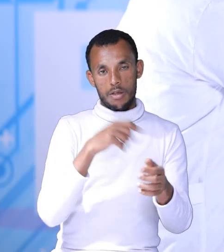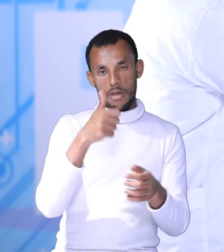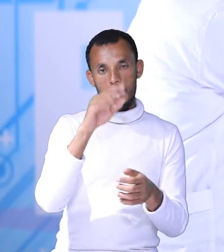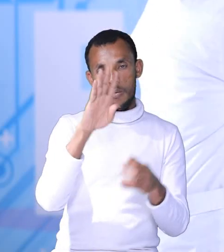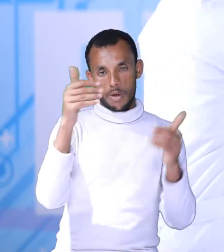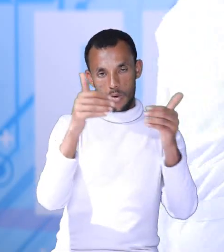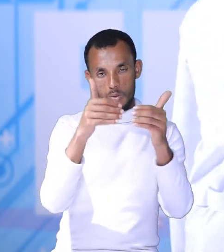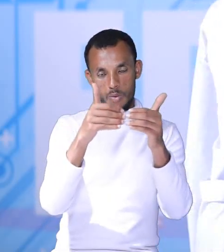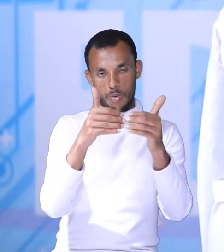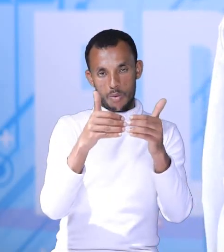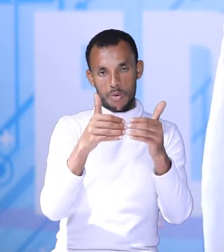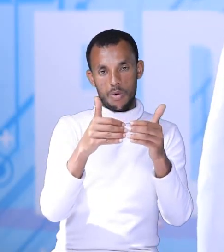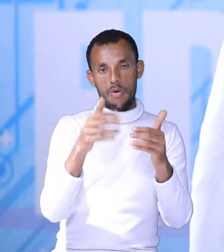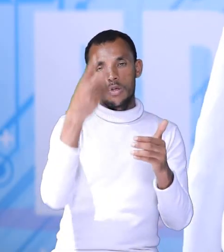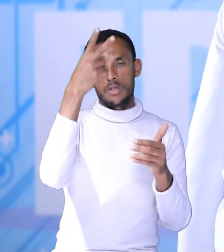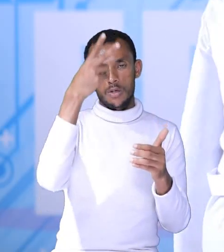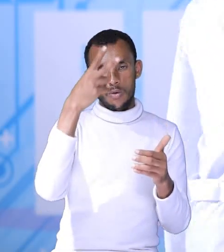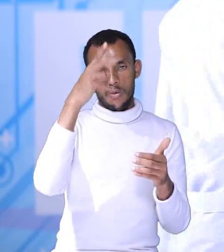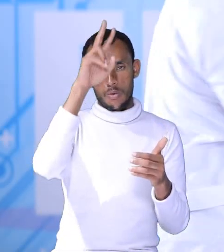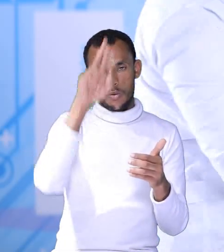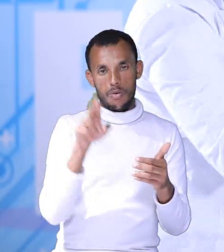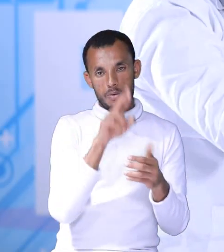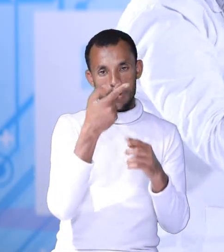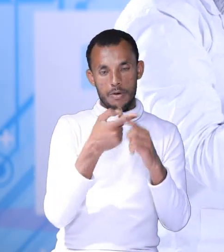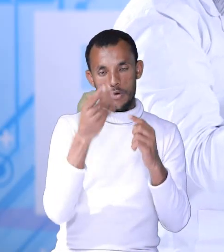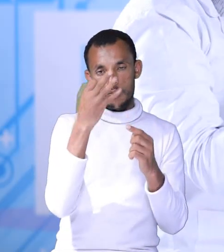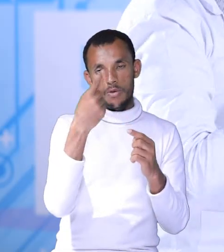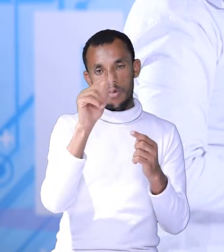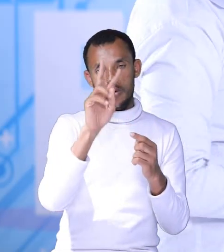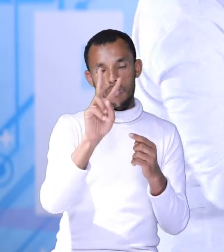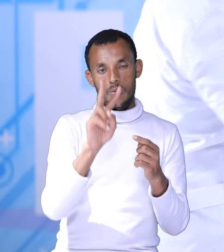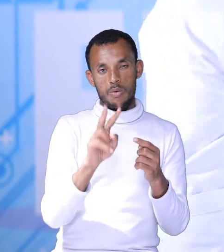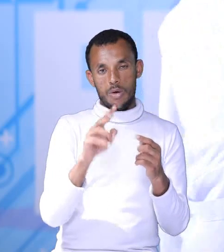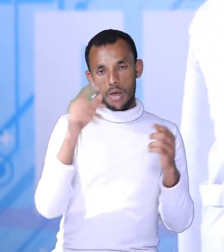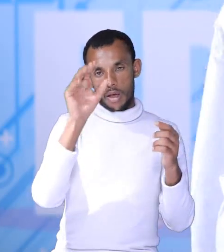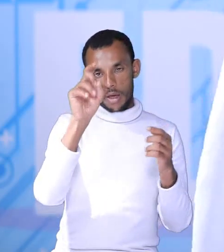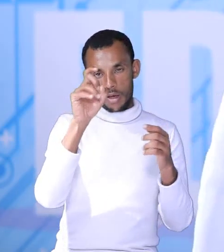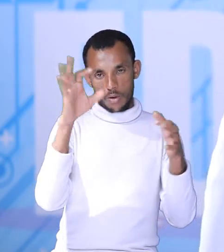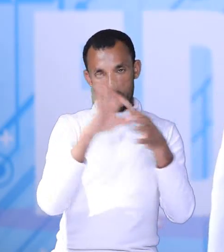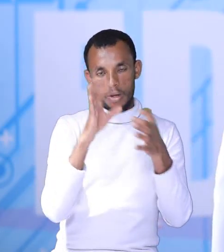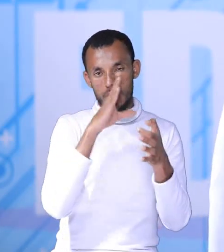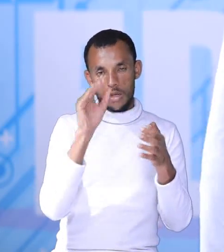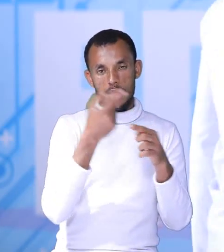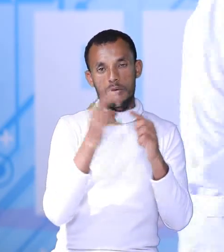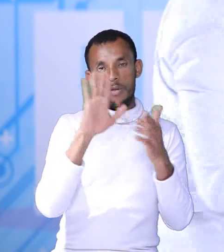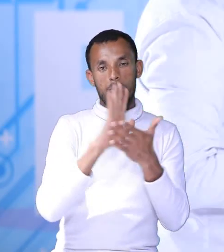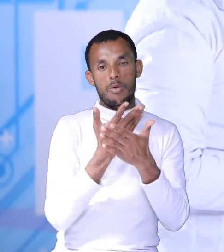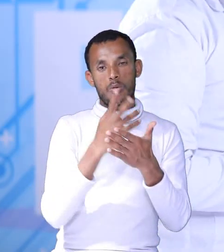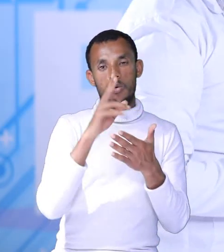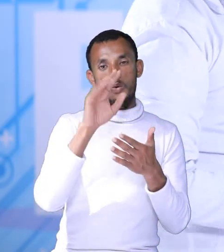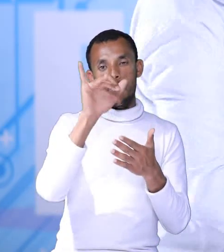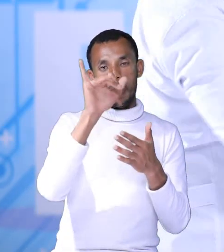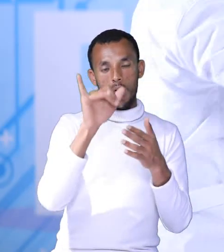This equal to the square root of the difference of the 2 squared, x coordinate, the difference between y